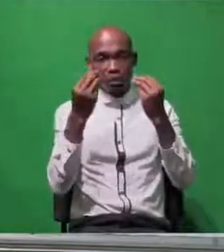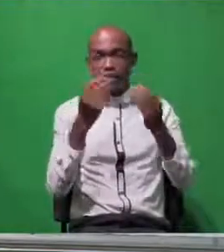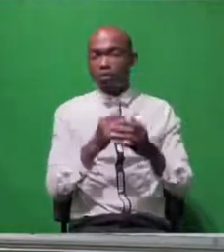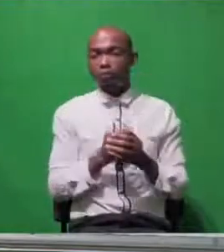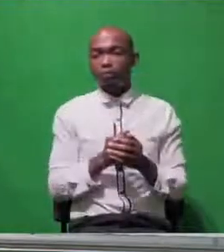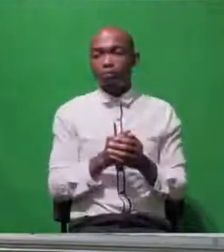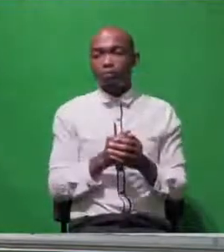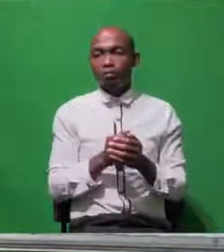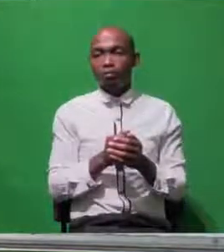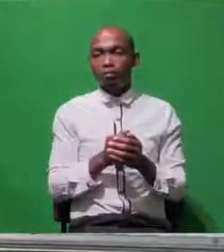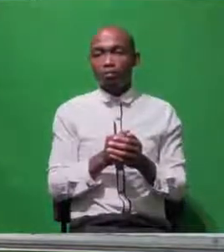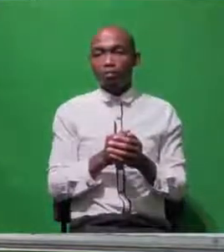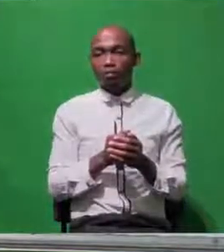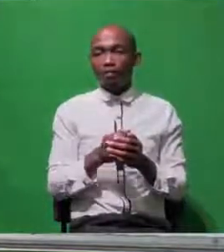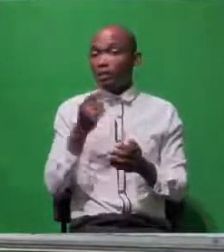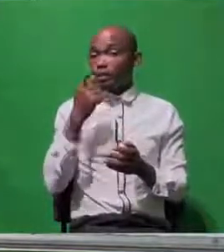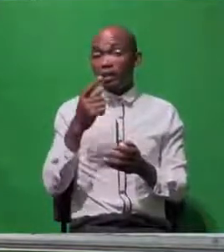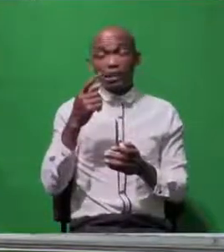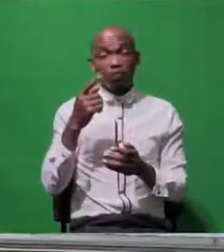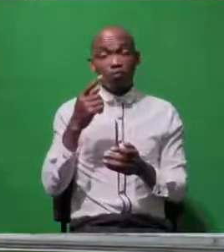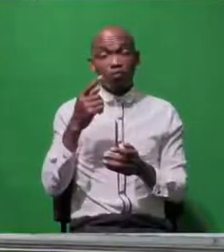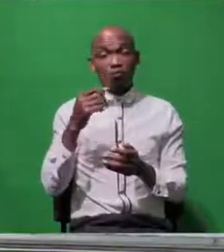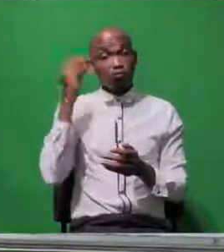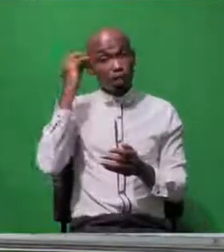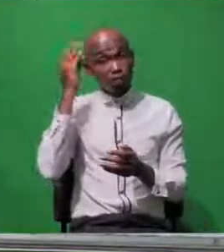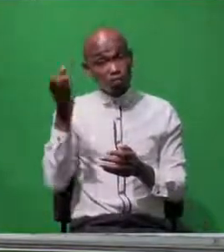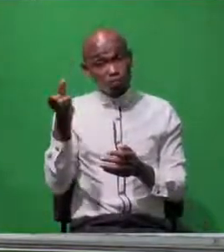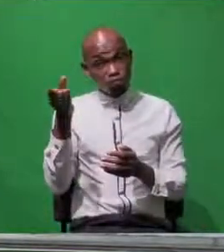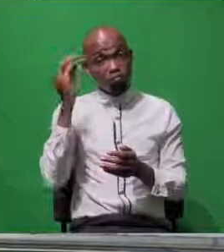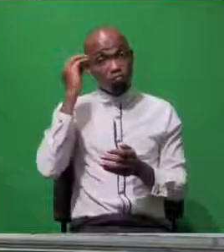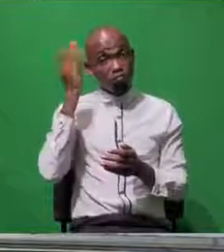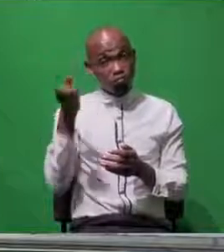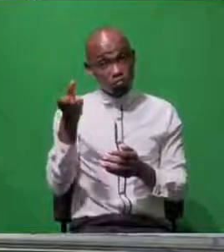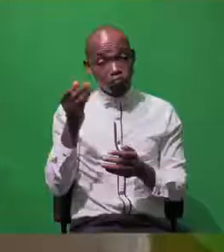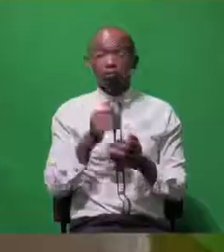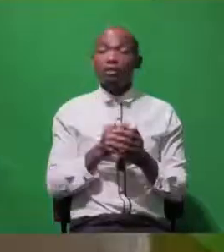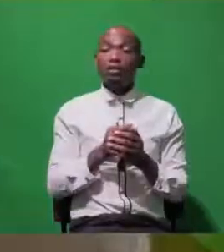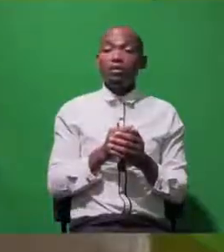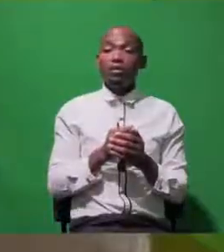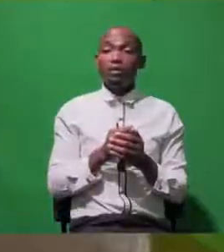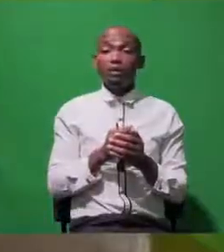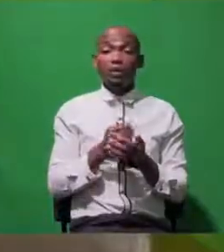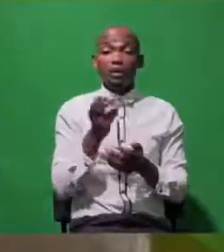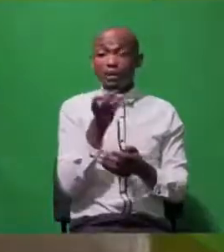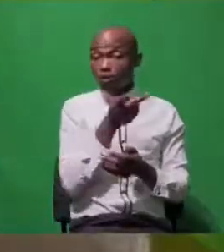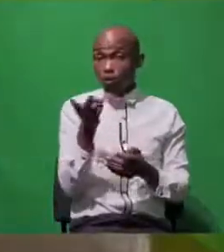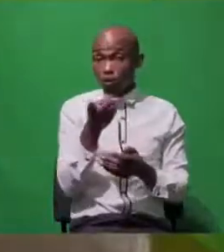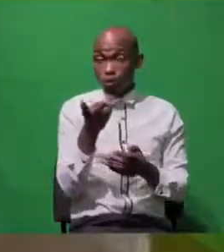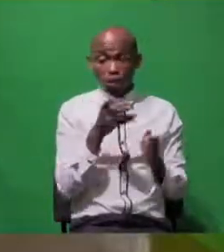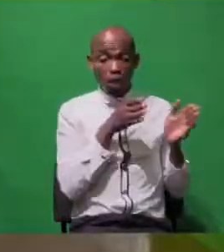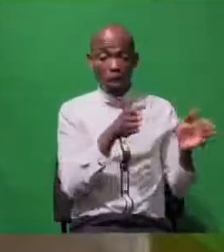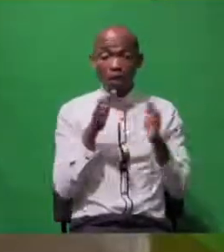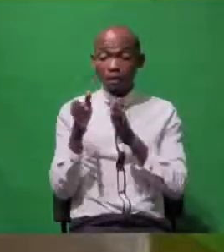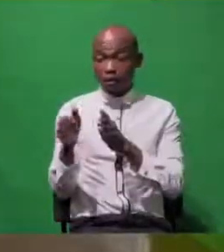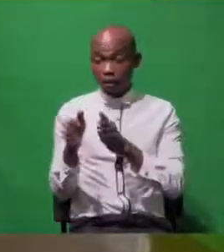or elites and illiterates. We can say also elites and illiterates. These two classes